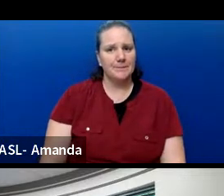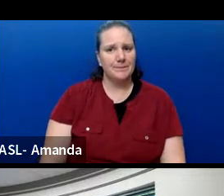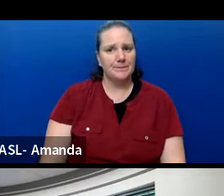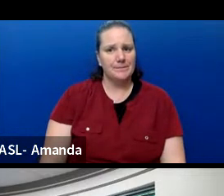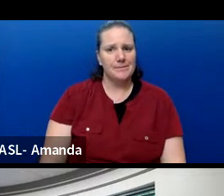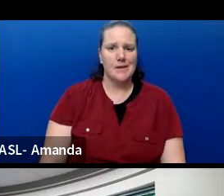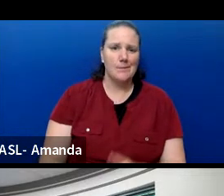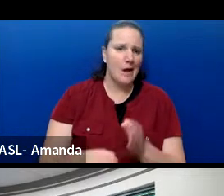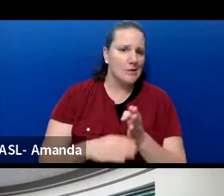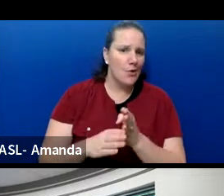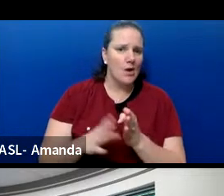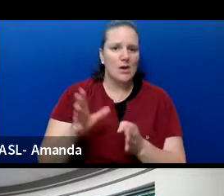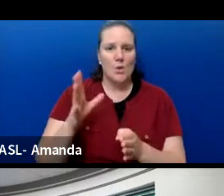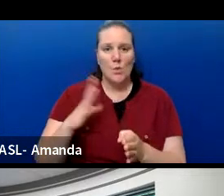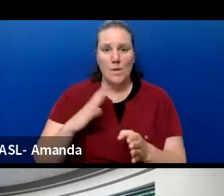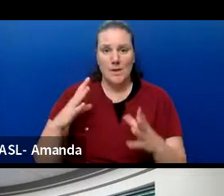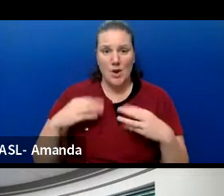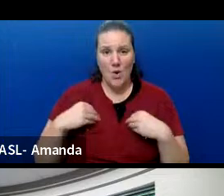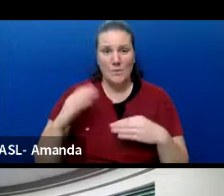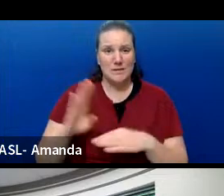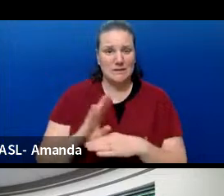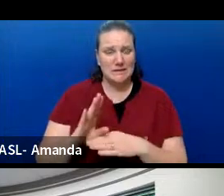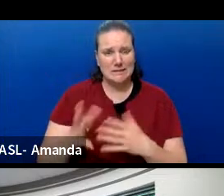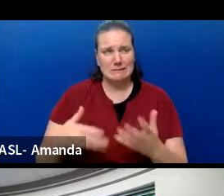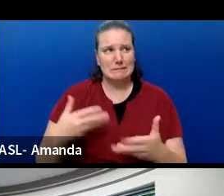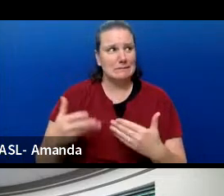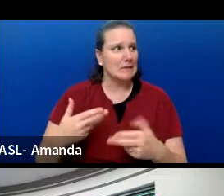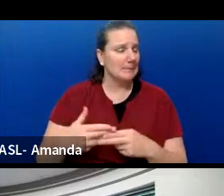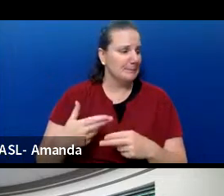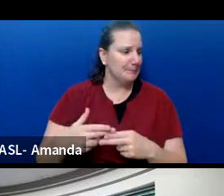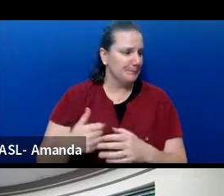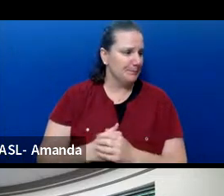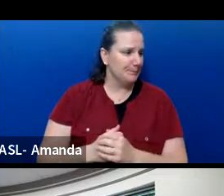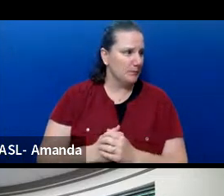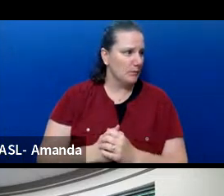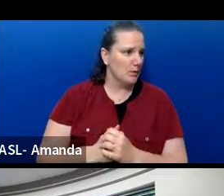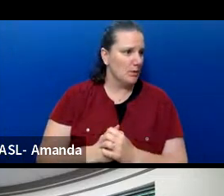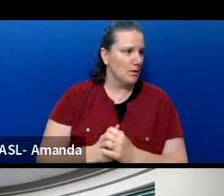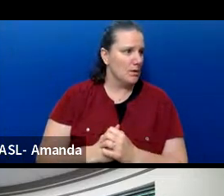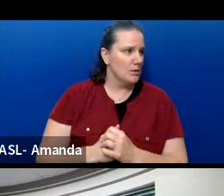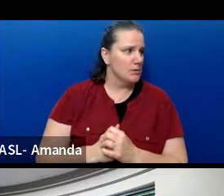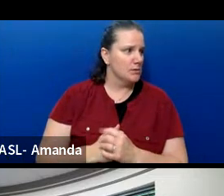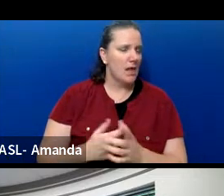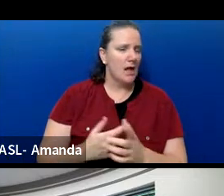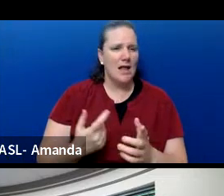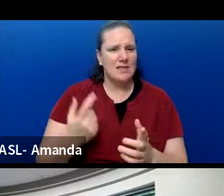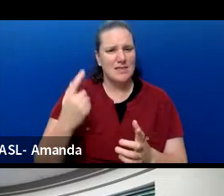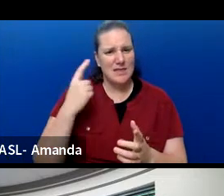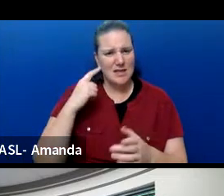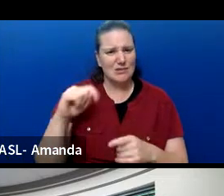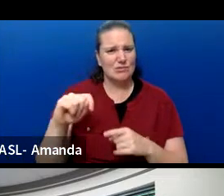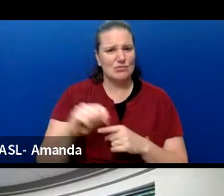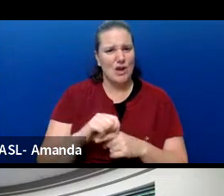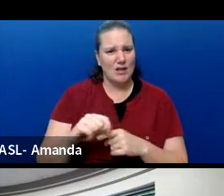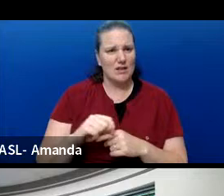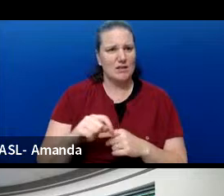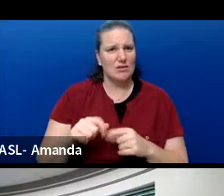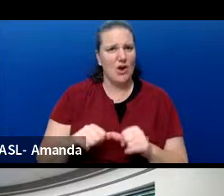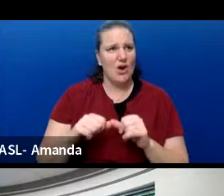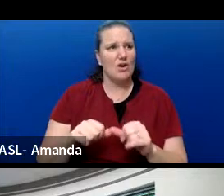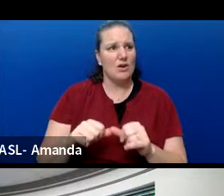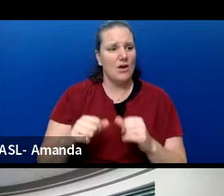and women-owned businesses. We have put on, I think the training has gone on for